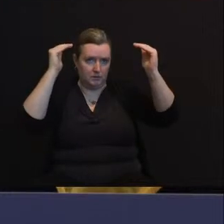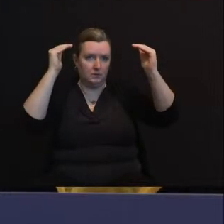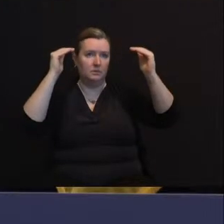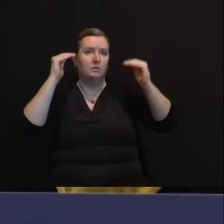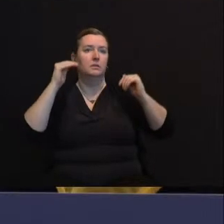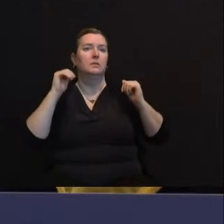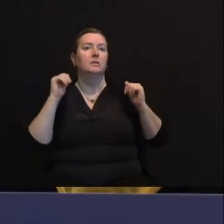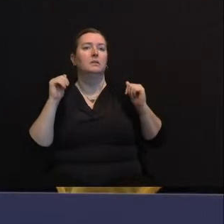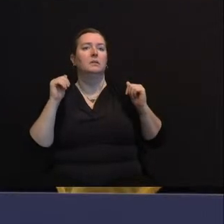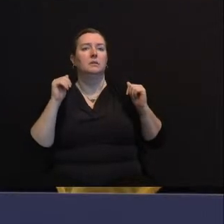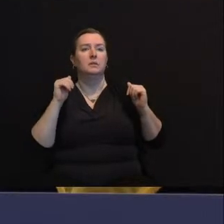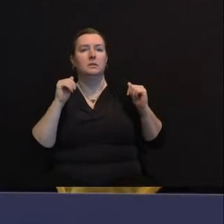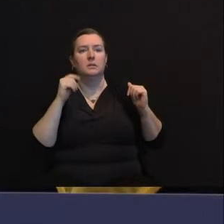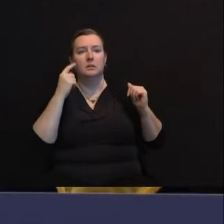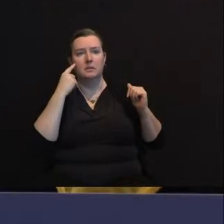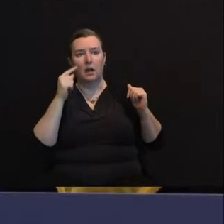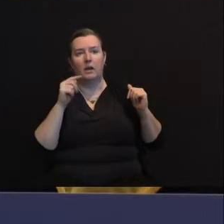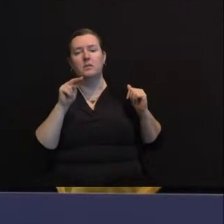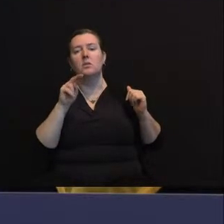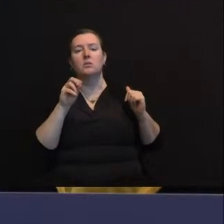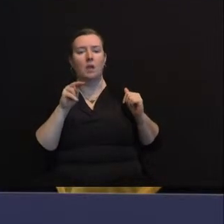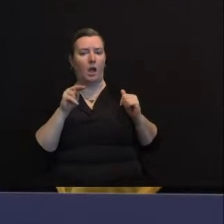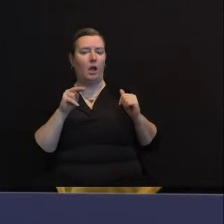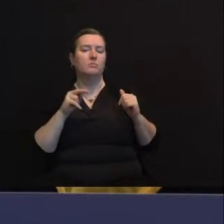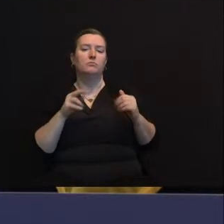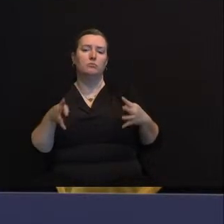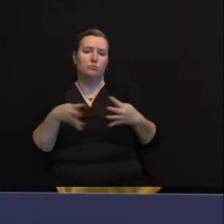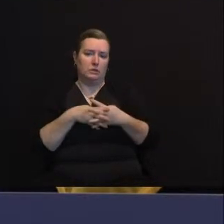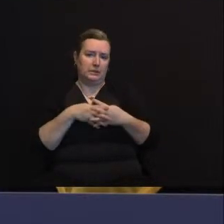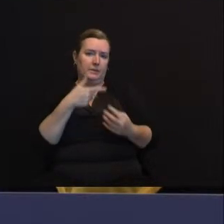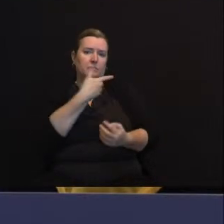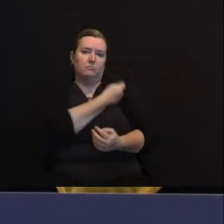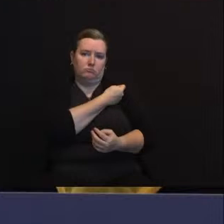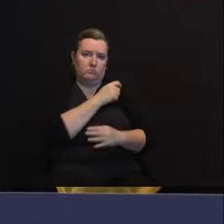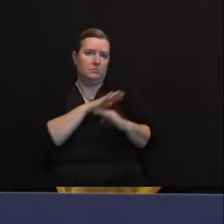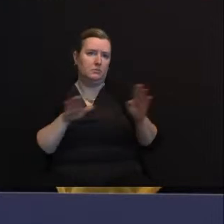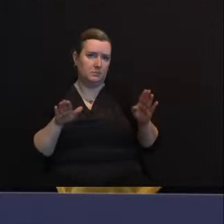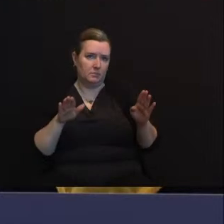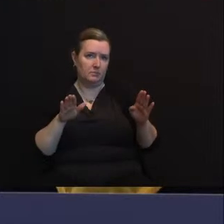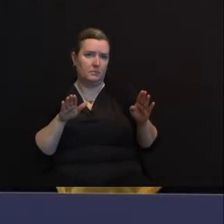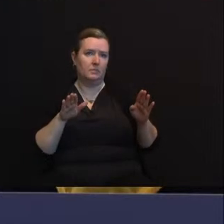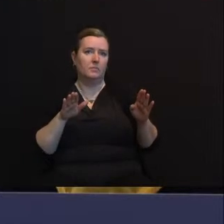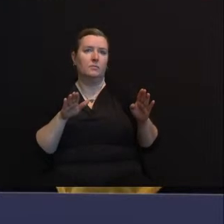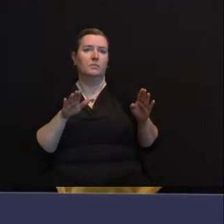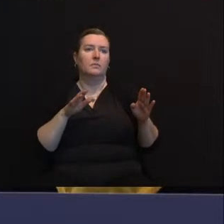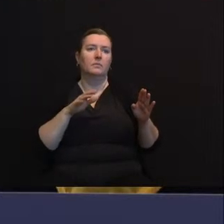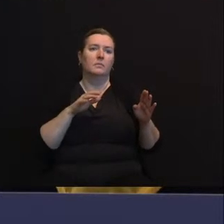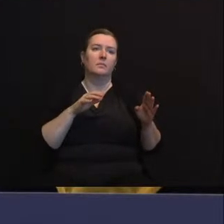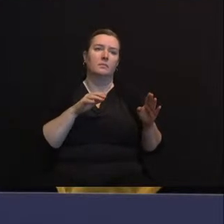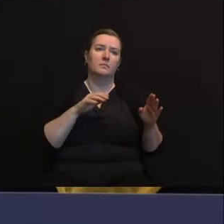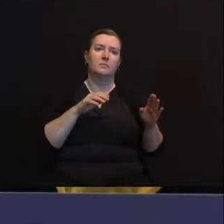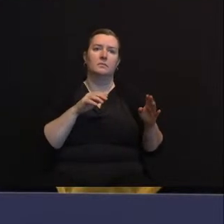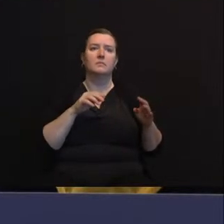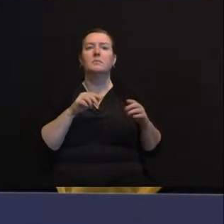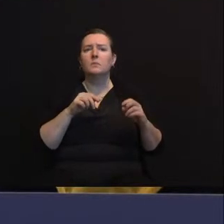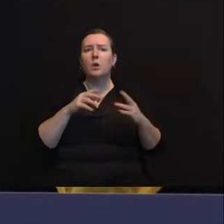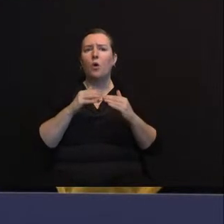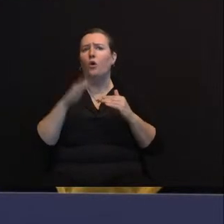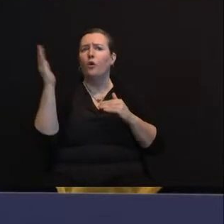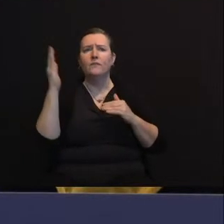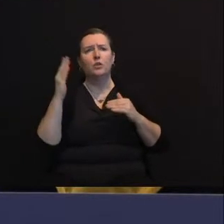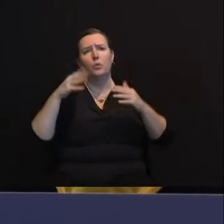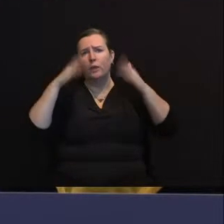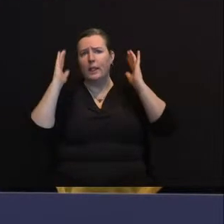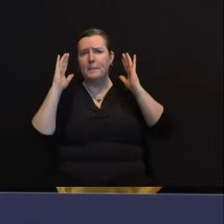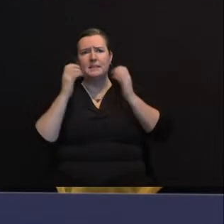vaccine, both Pfizer and Moderna. I would hope people realize overwhelmingly that it's safe, it works,